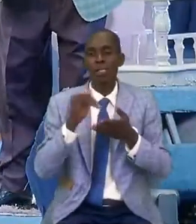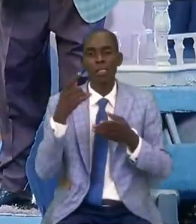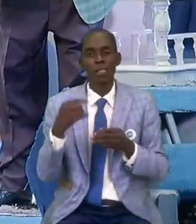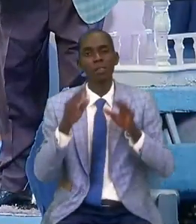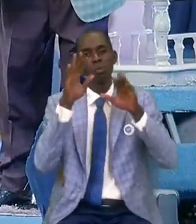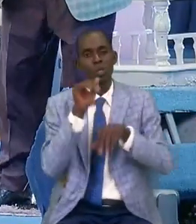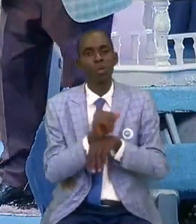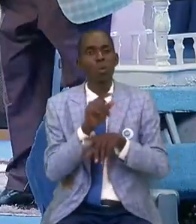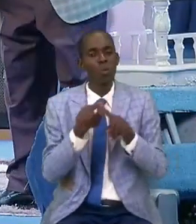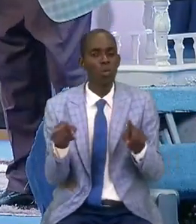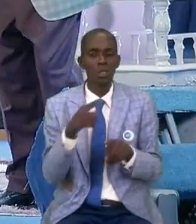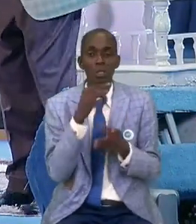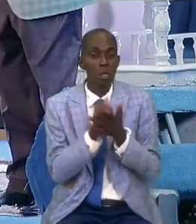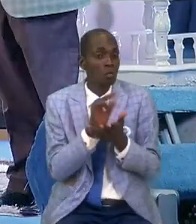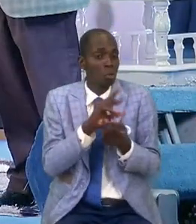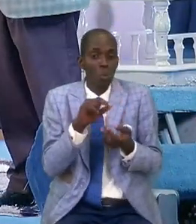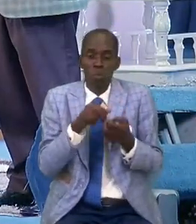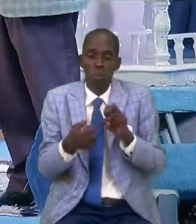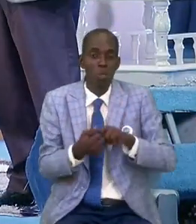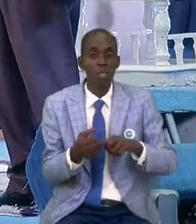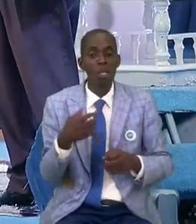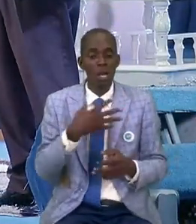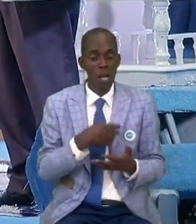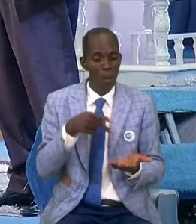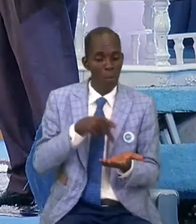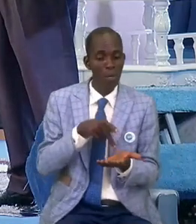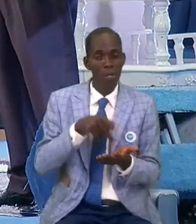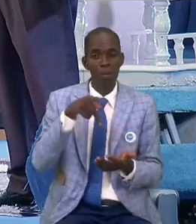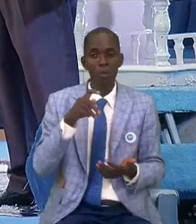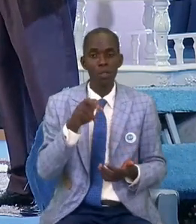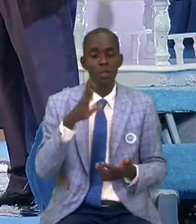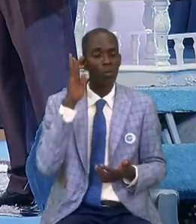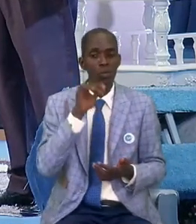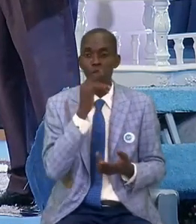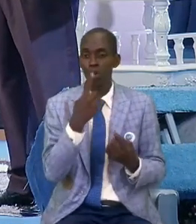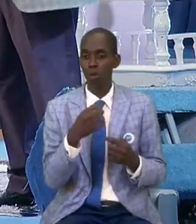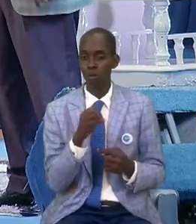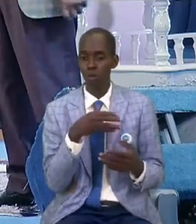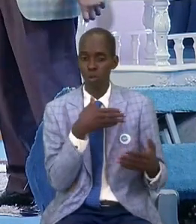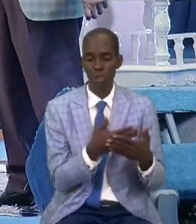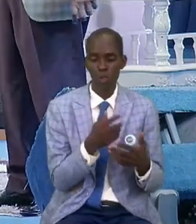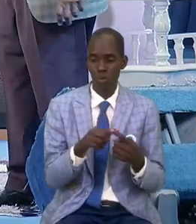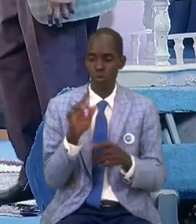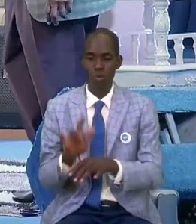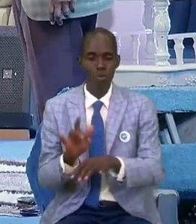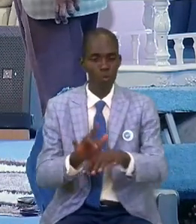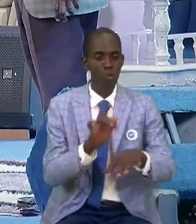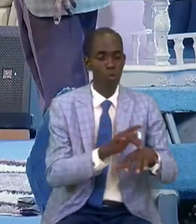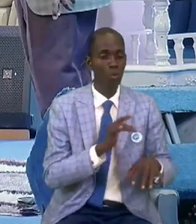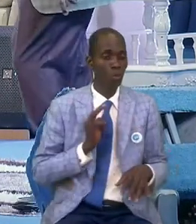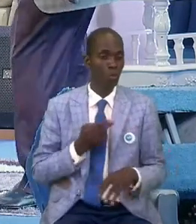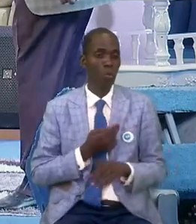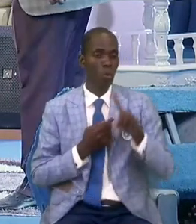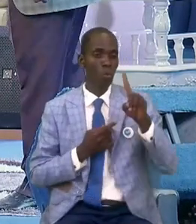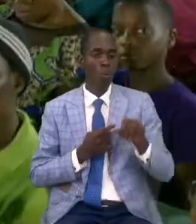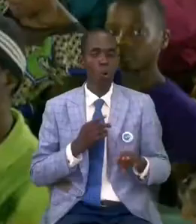to touch us one by one. But all the same, I know I'm going to take wonders out